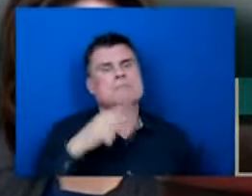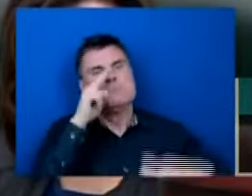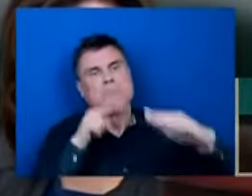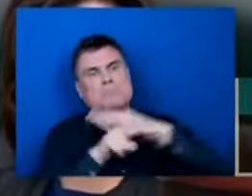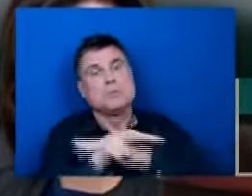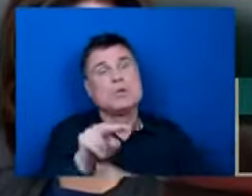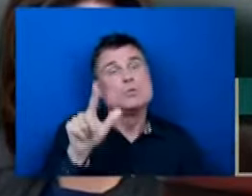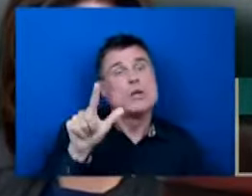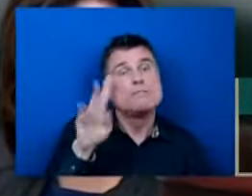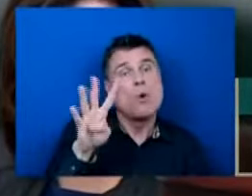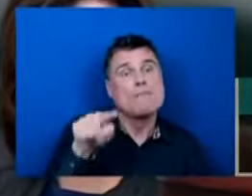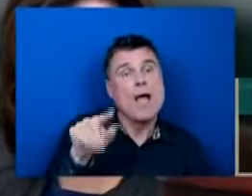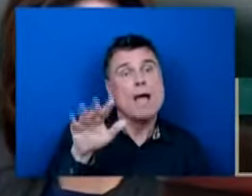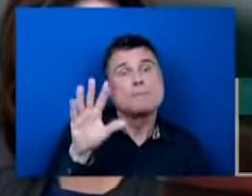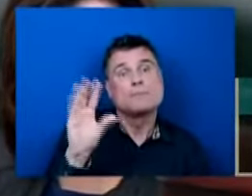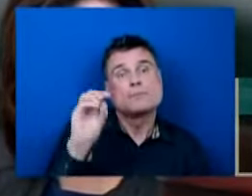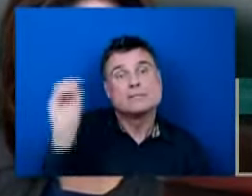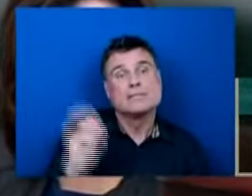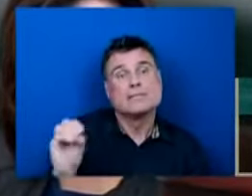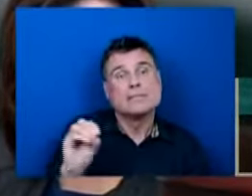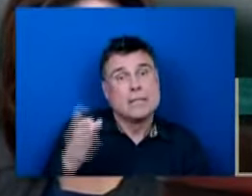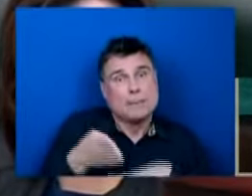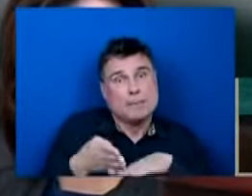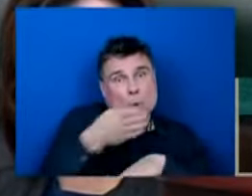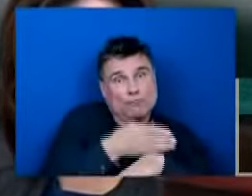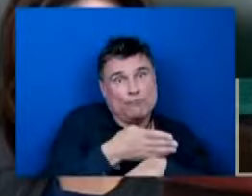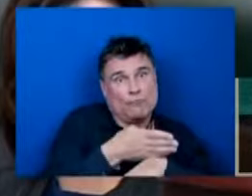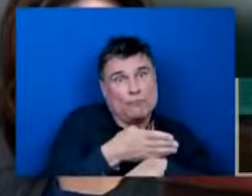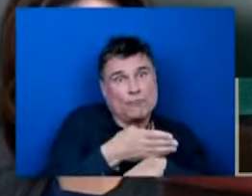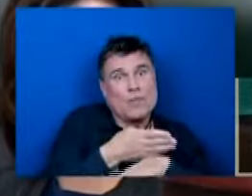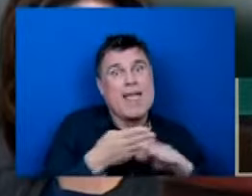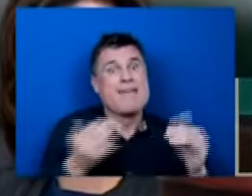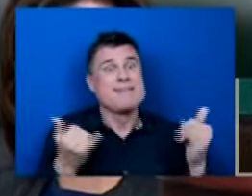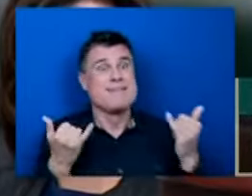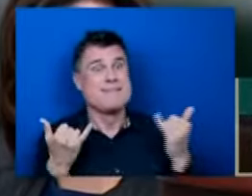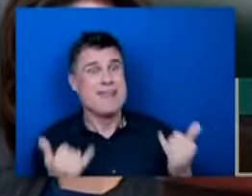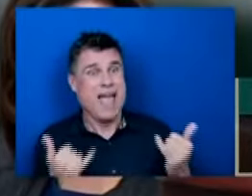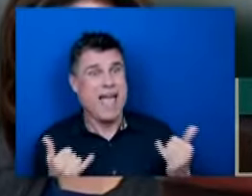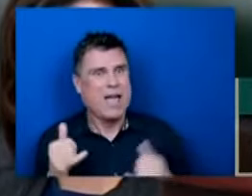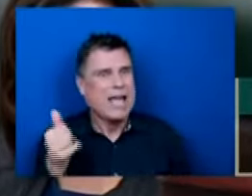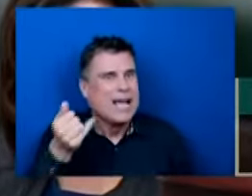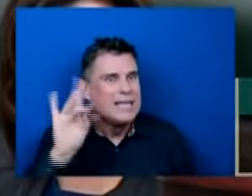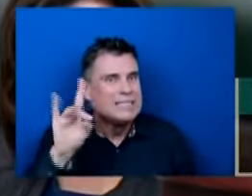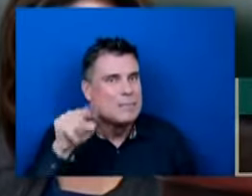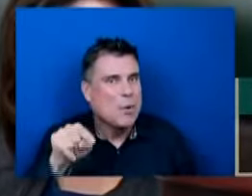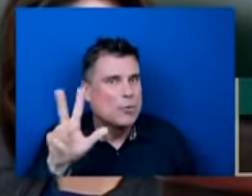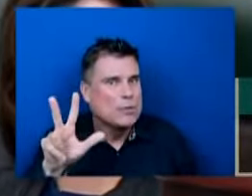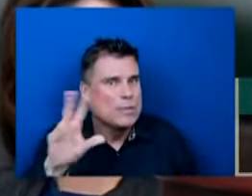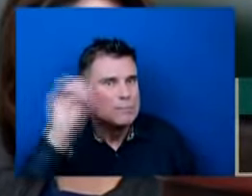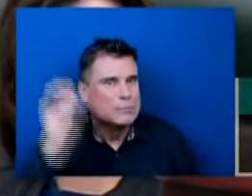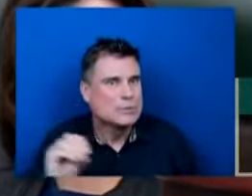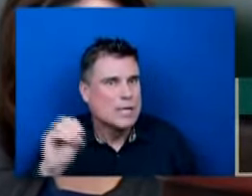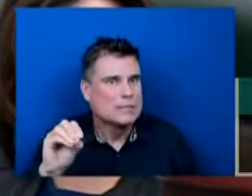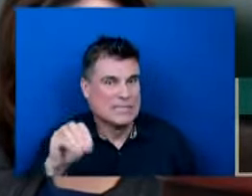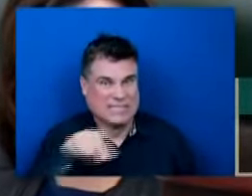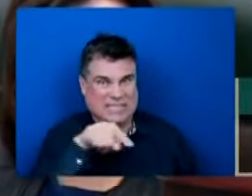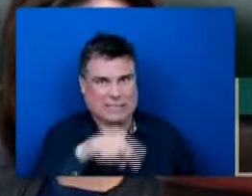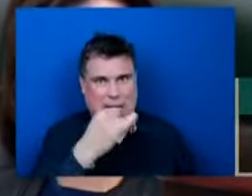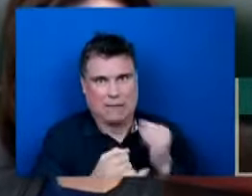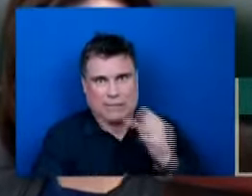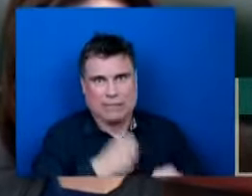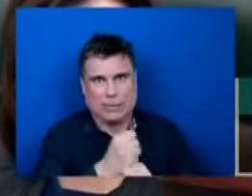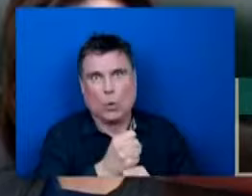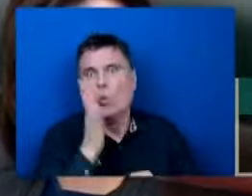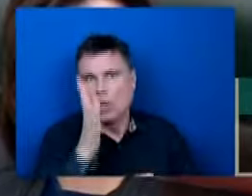picture, is now forecast to be 18.3% at the end of this fiscal year. Alberta has one of the lowest net debt